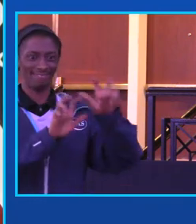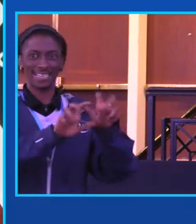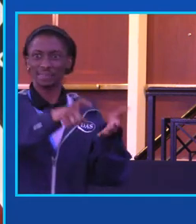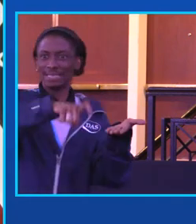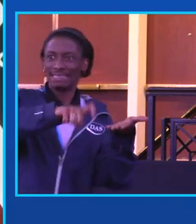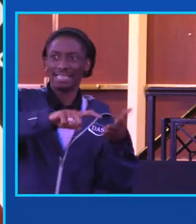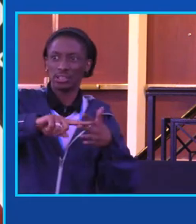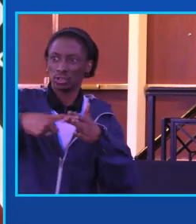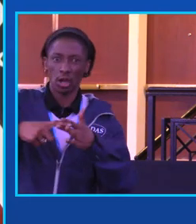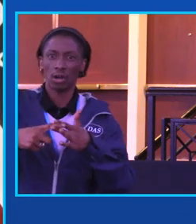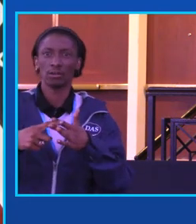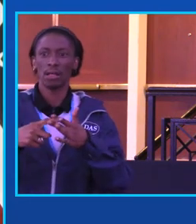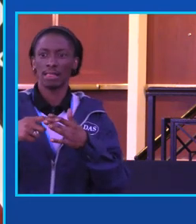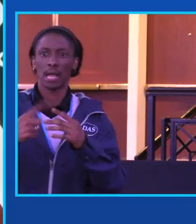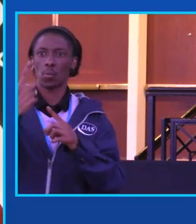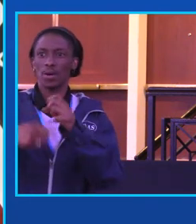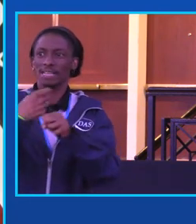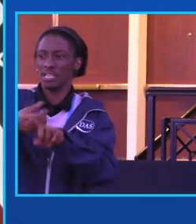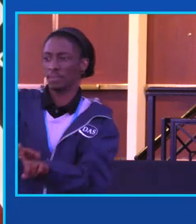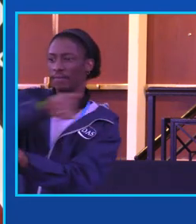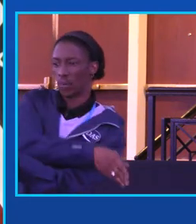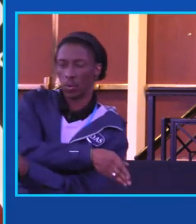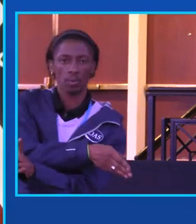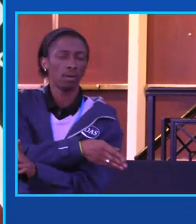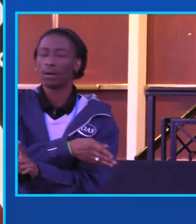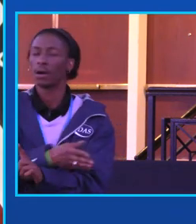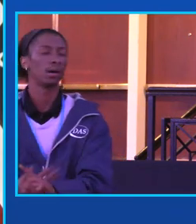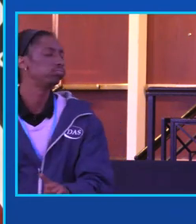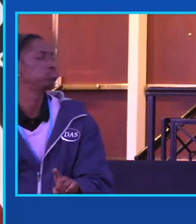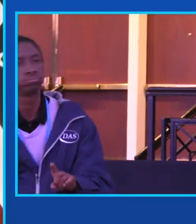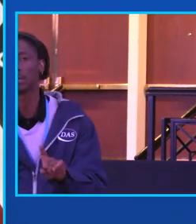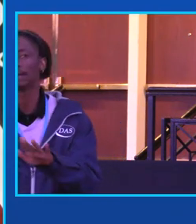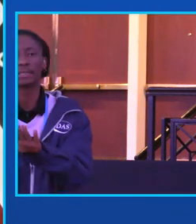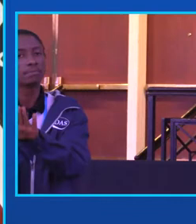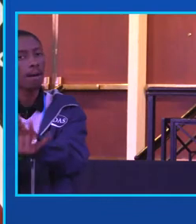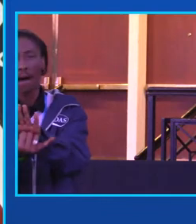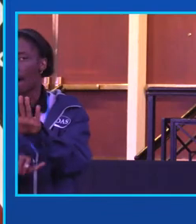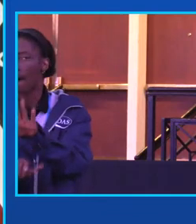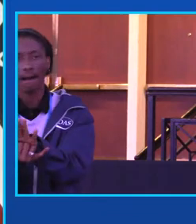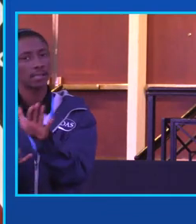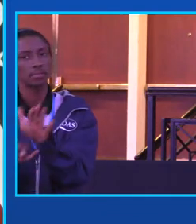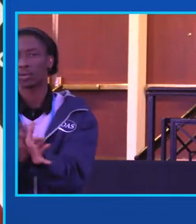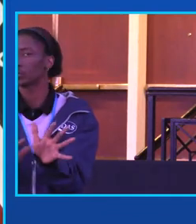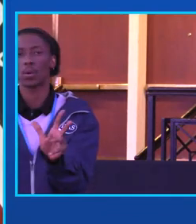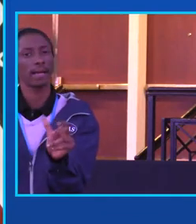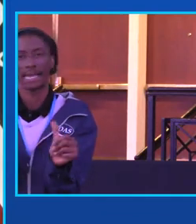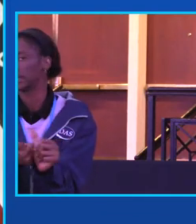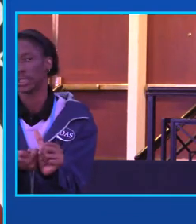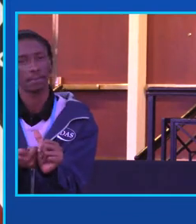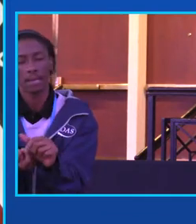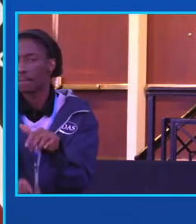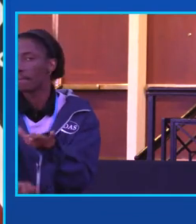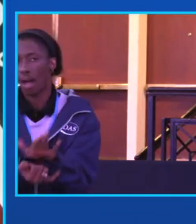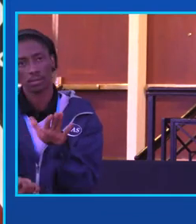more than a year in advance. It's impossible to play catch up.